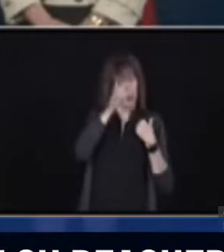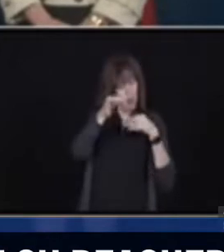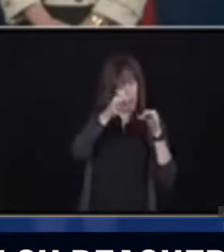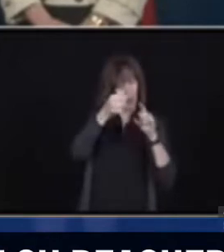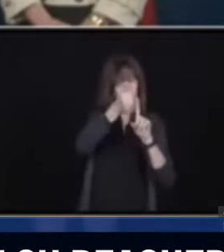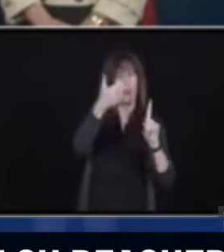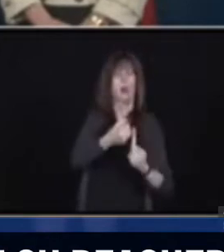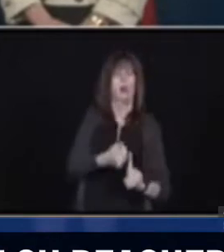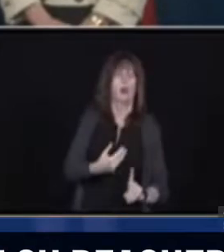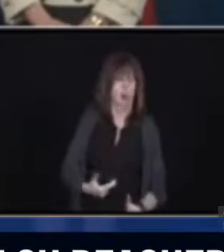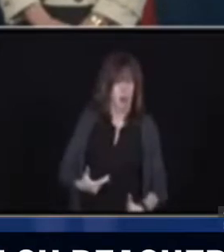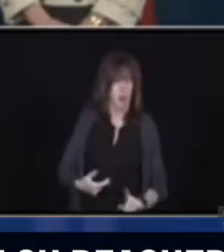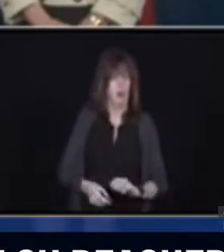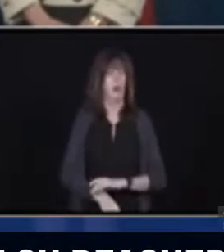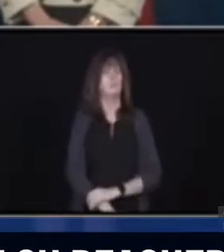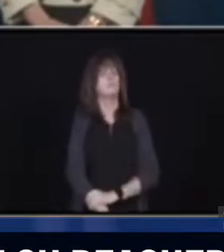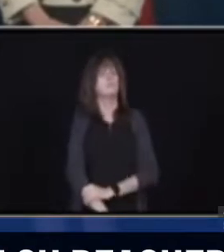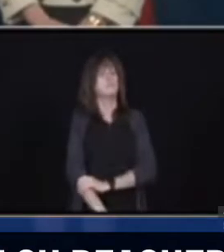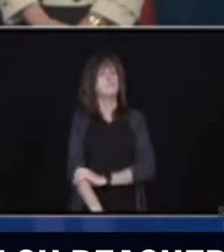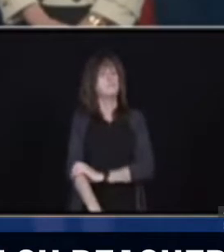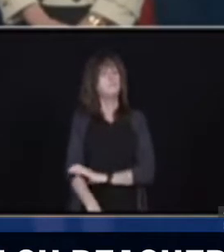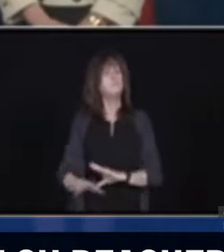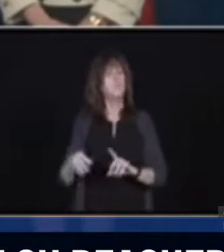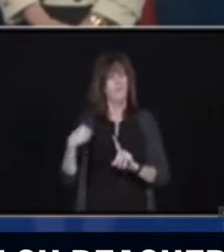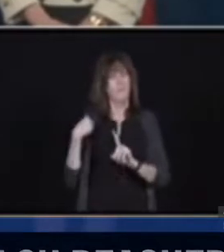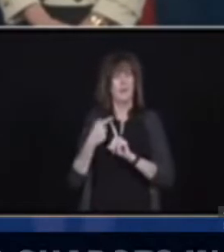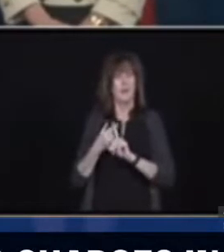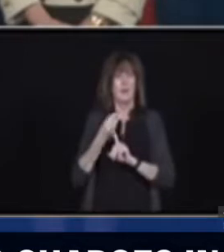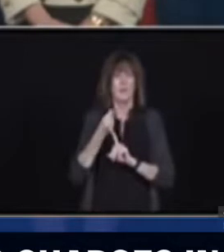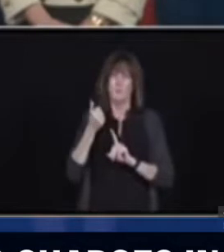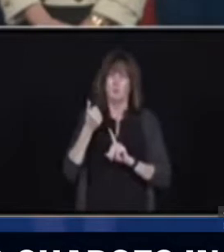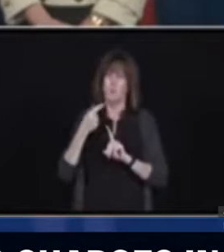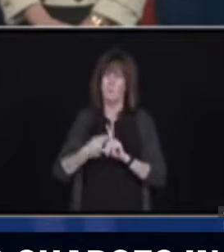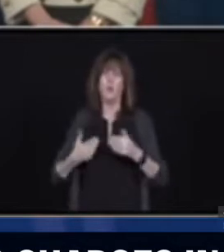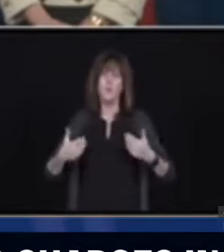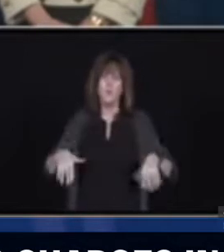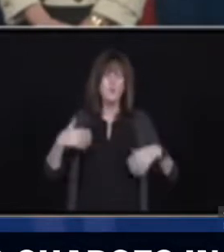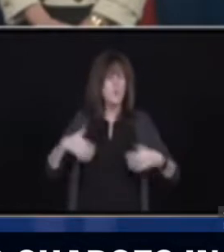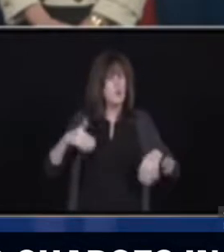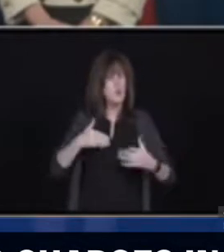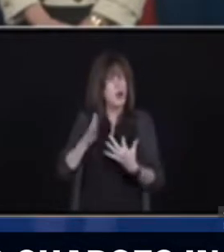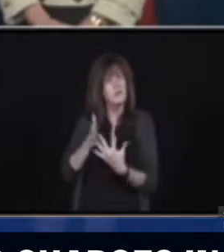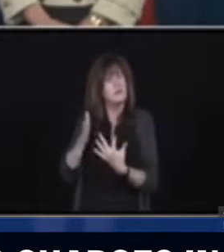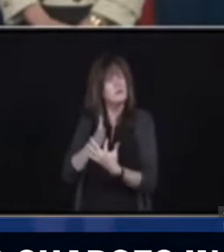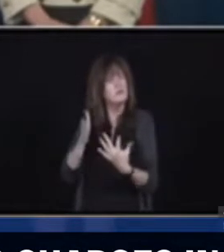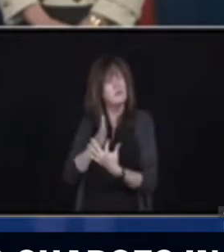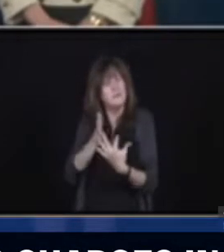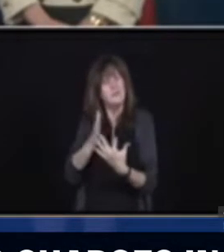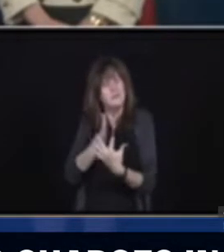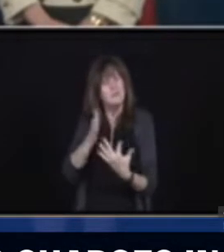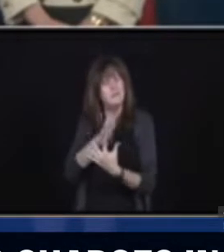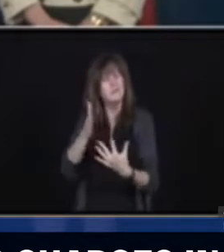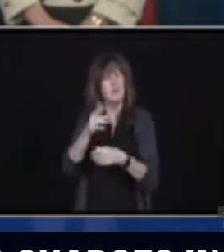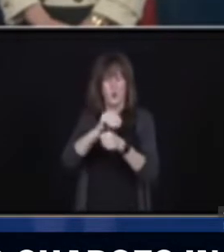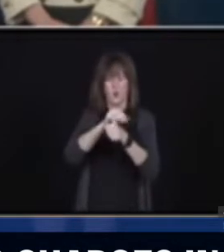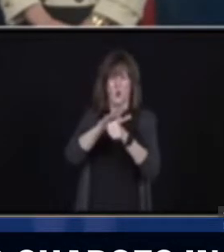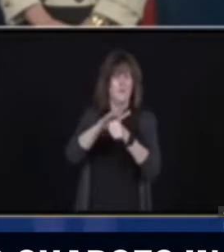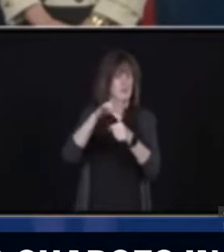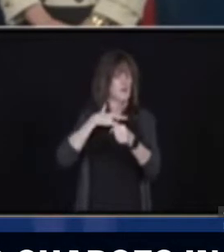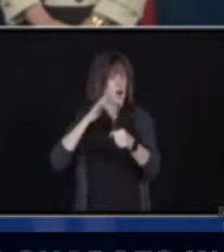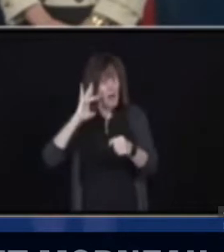past few months have been extremely difficult. COVID fatigue is setting in on all of us. But I've